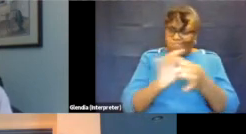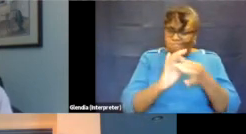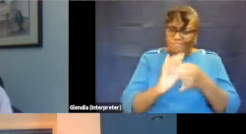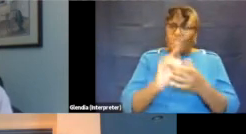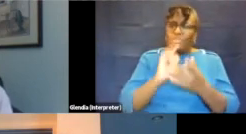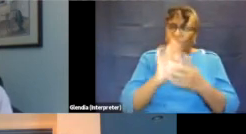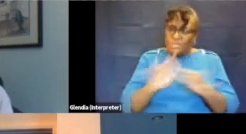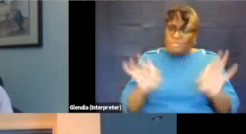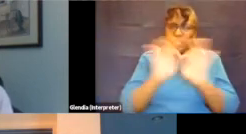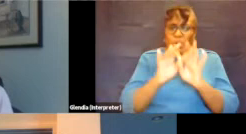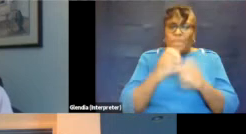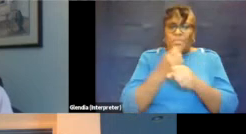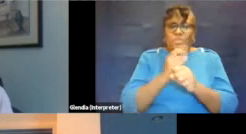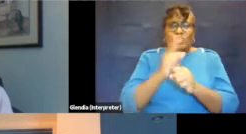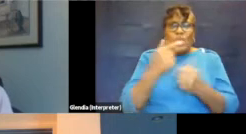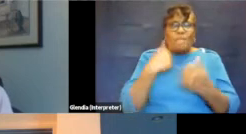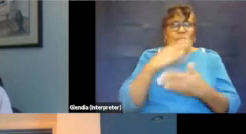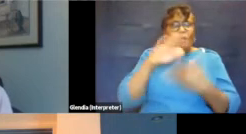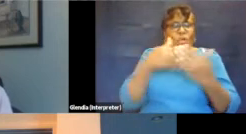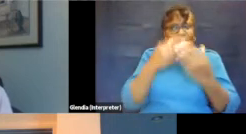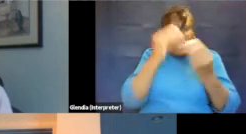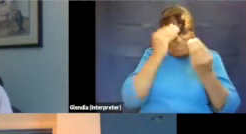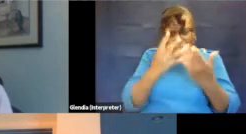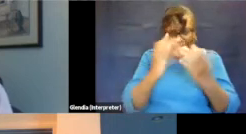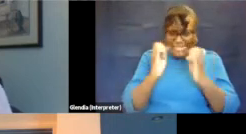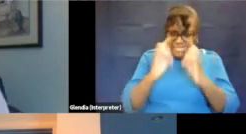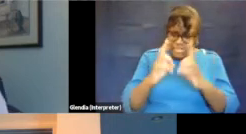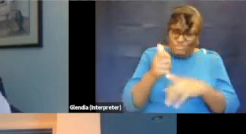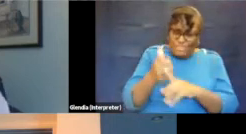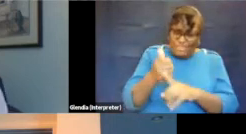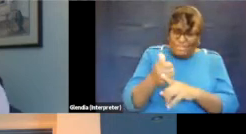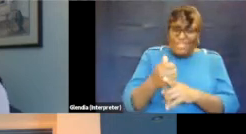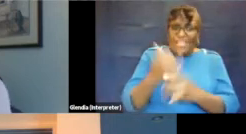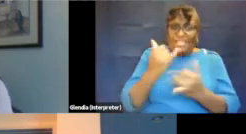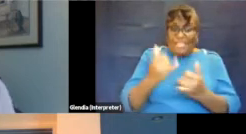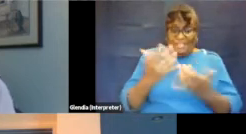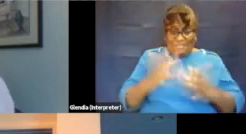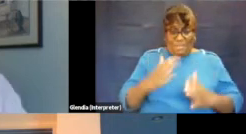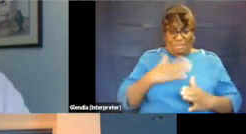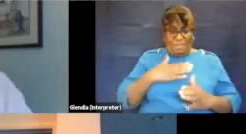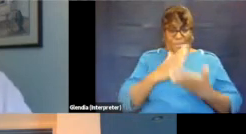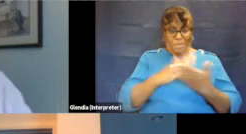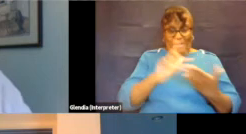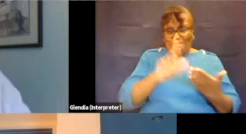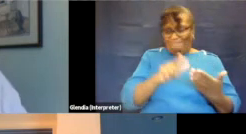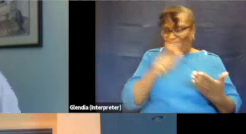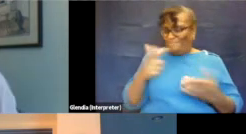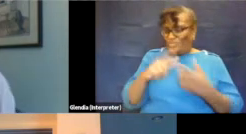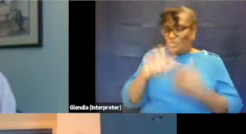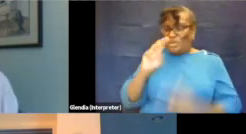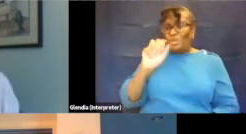educated as you can be on all options. So that concludes my portion. I'll turn it over to Maria for the rest of it.